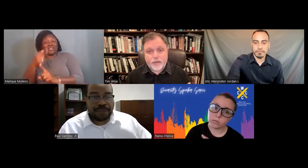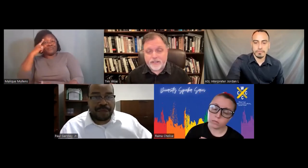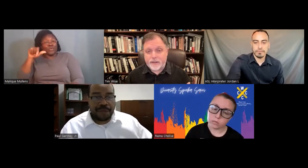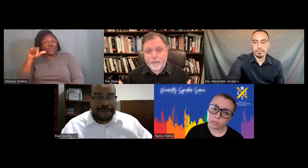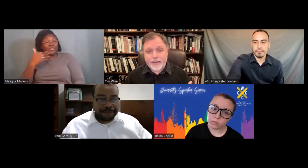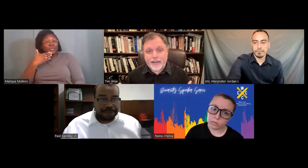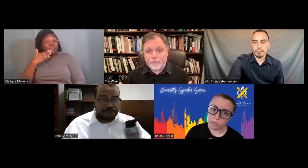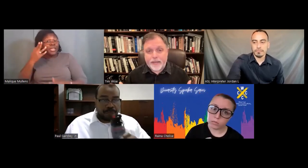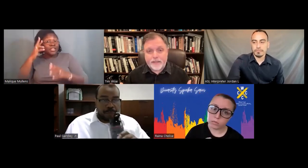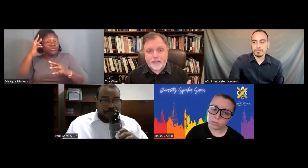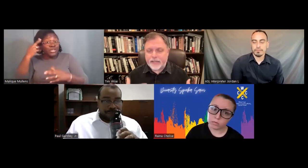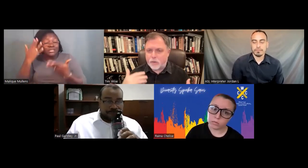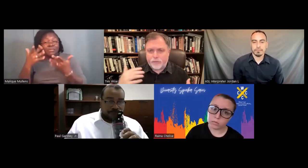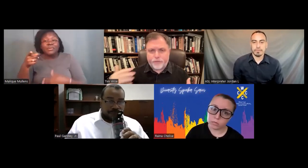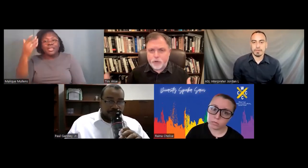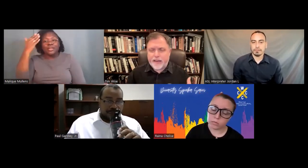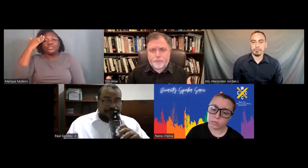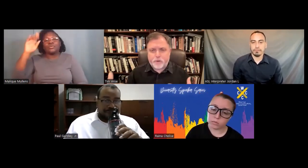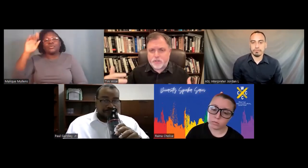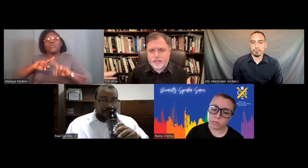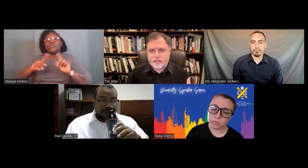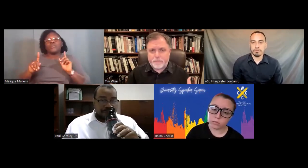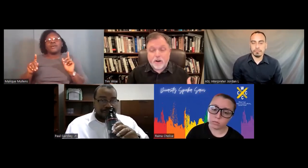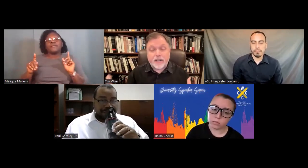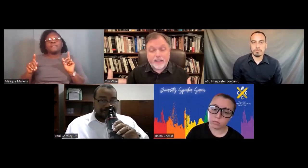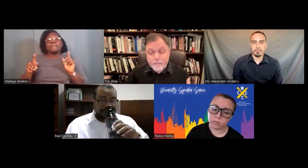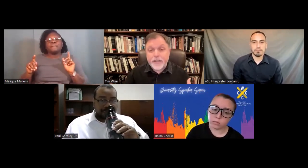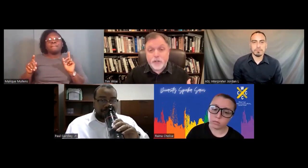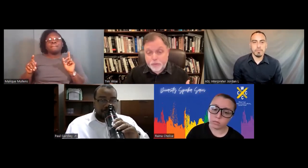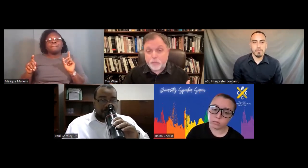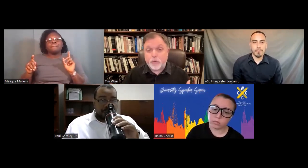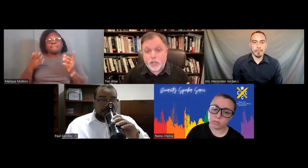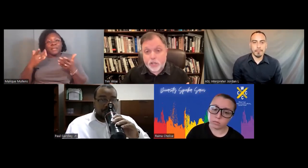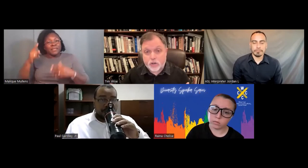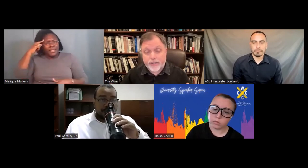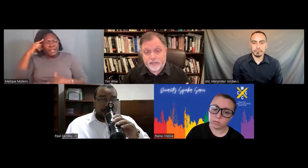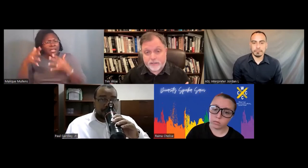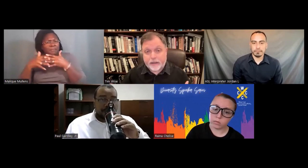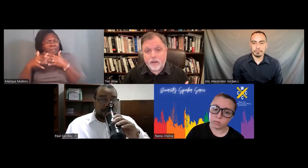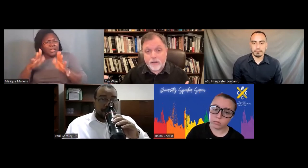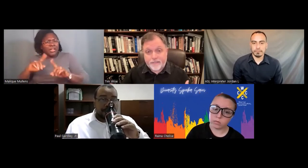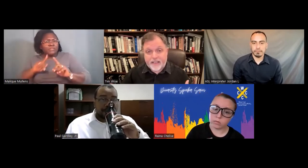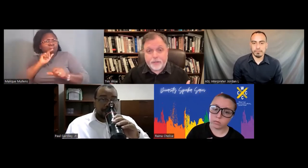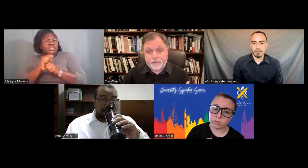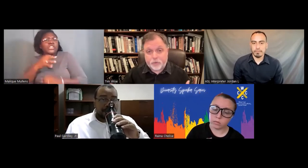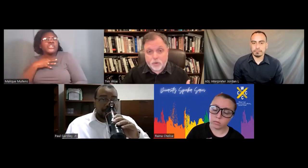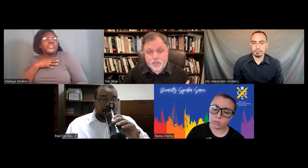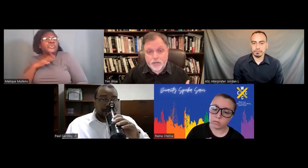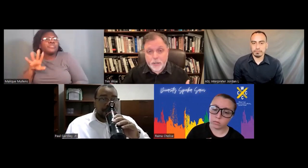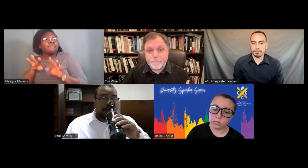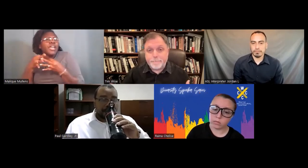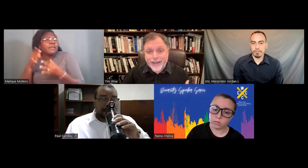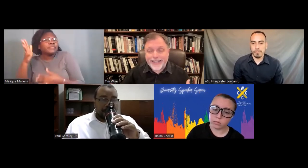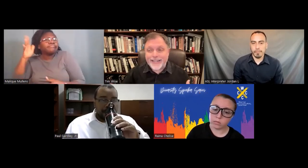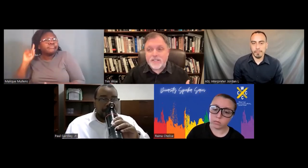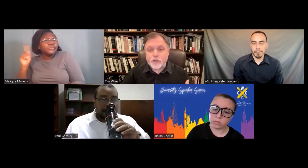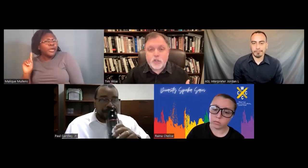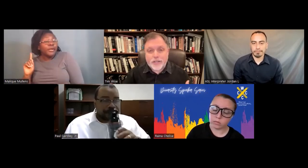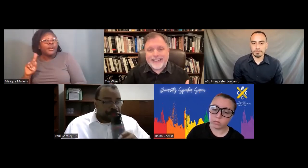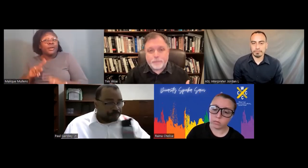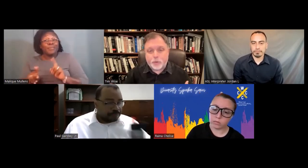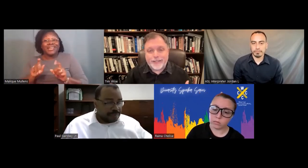bad reason. It might not be that they don't view that person as an American. They might just be really curious about family of origin. But